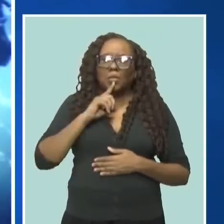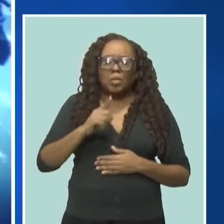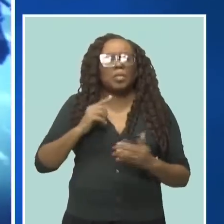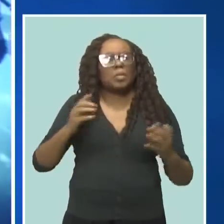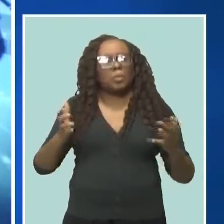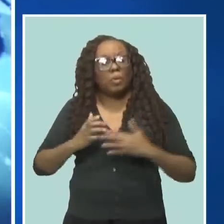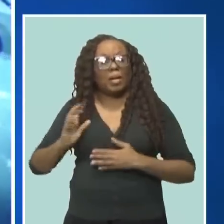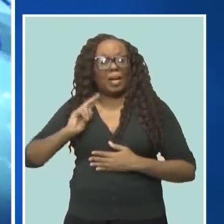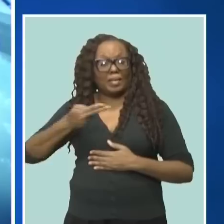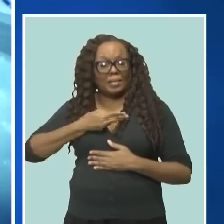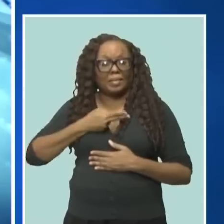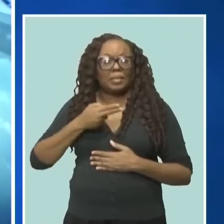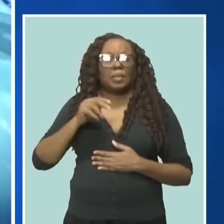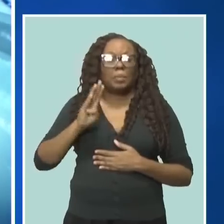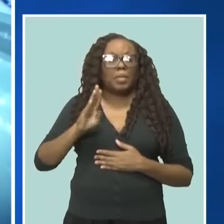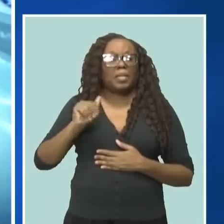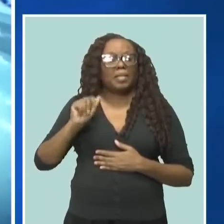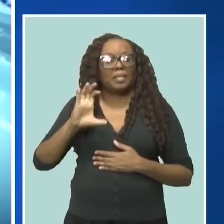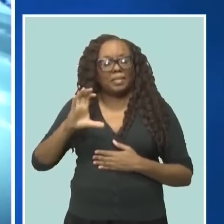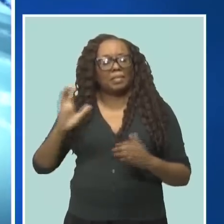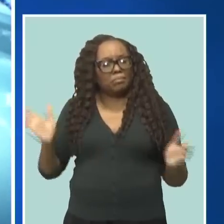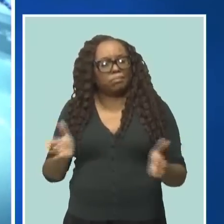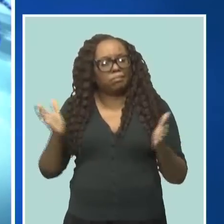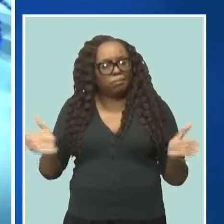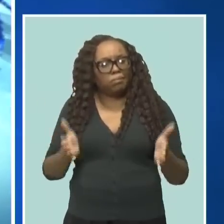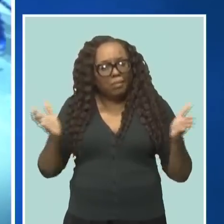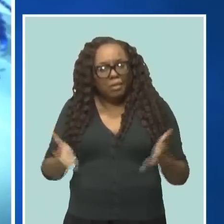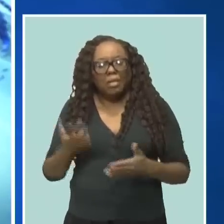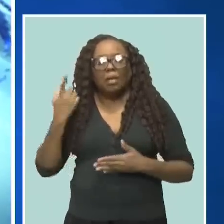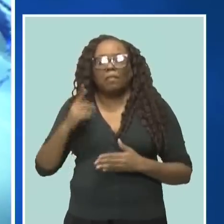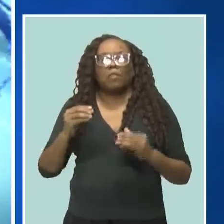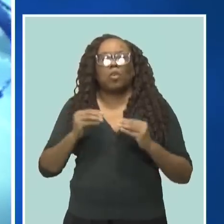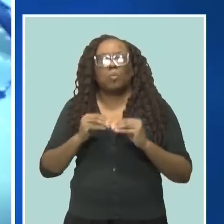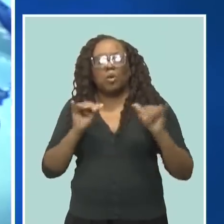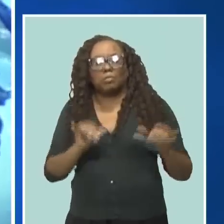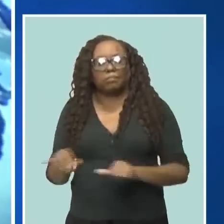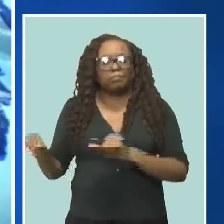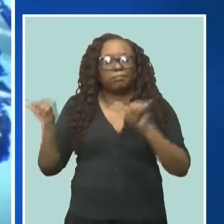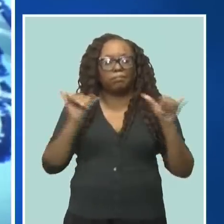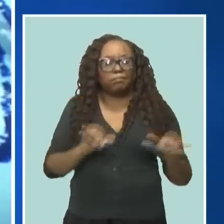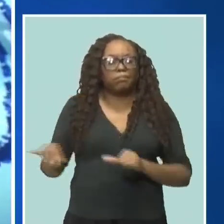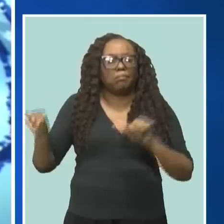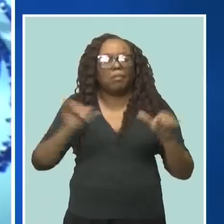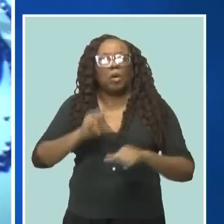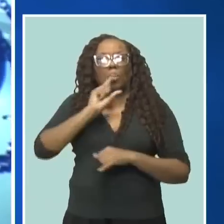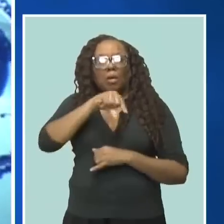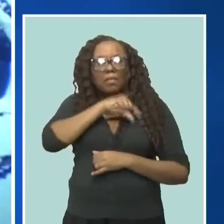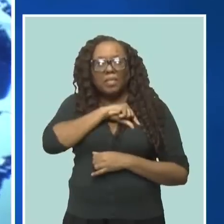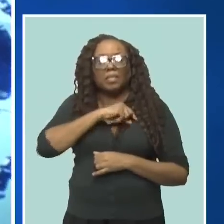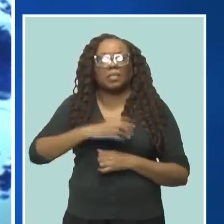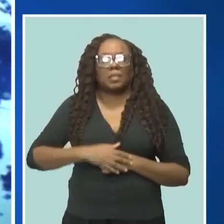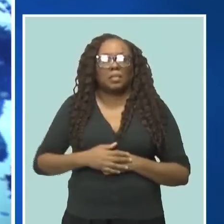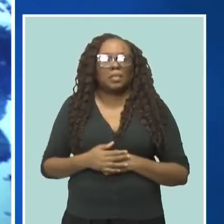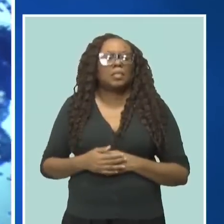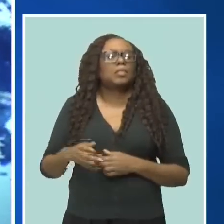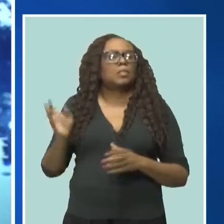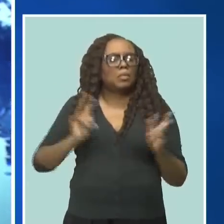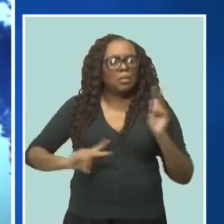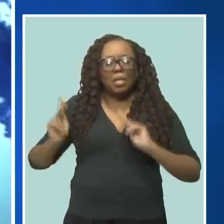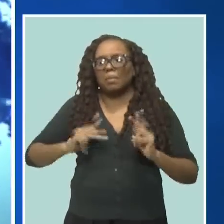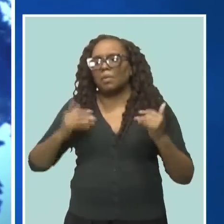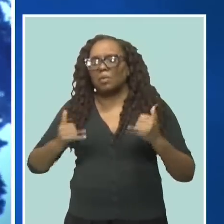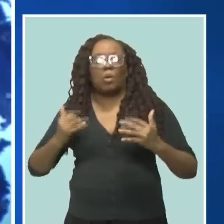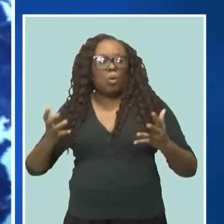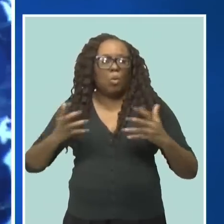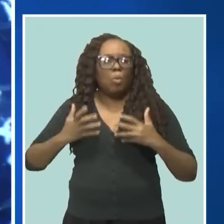Barbados Accreditation Council forward as we move. So we have people who are, allowing the oil in the machine to move a little faster. That's